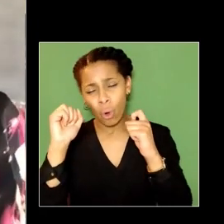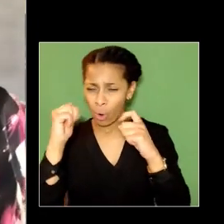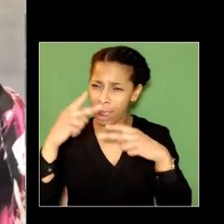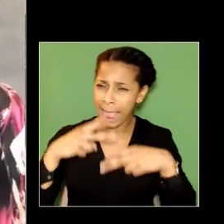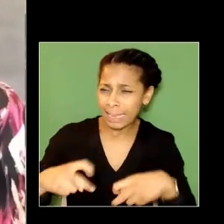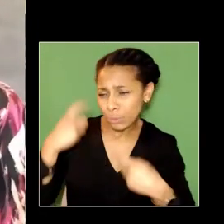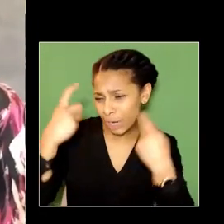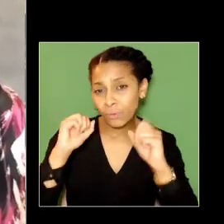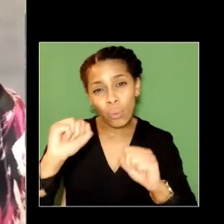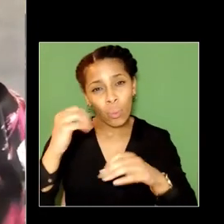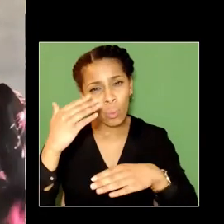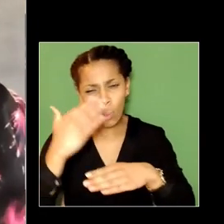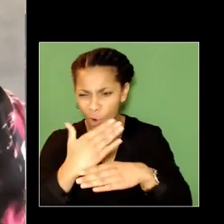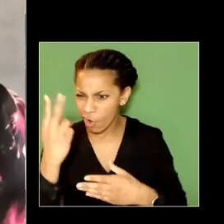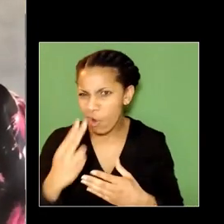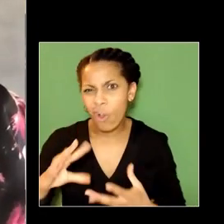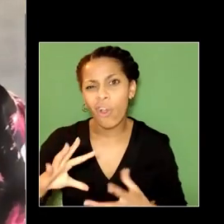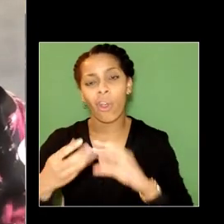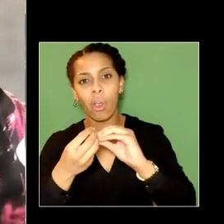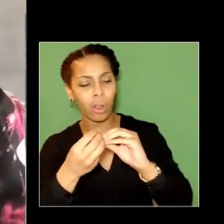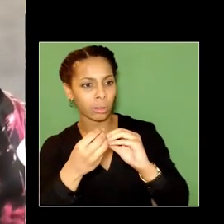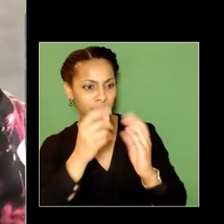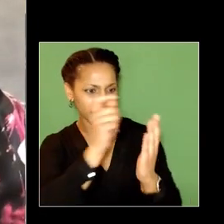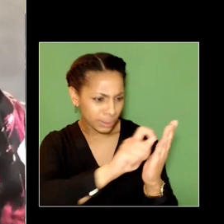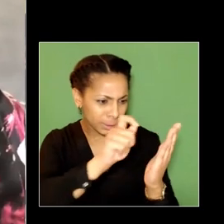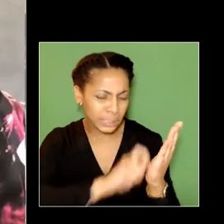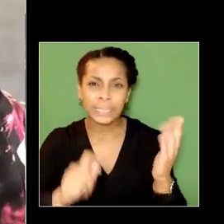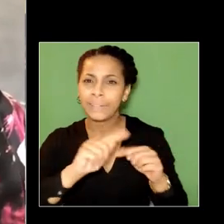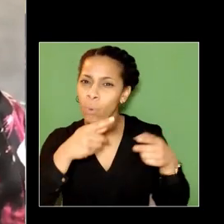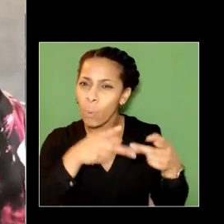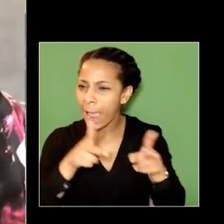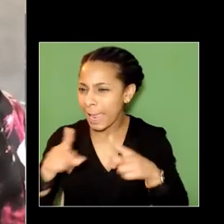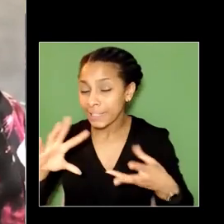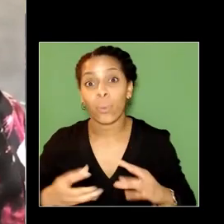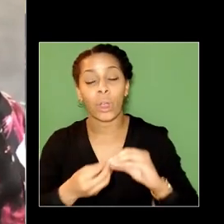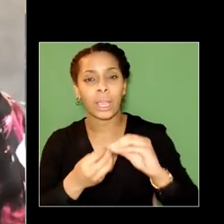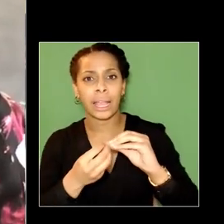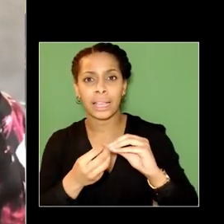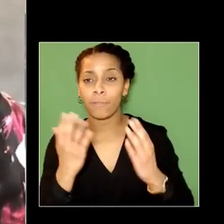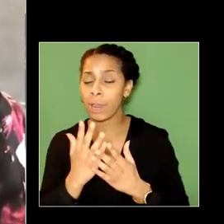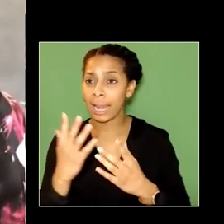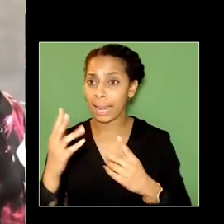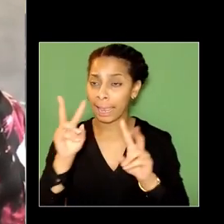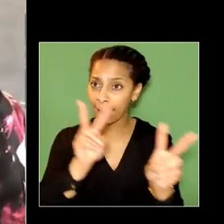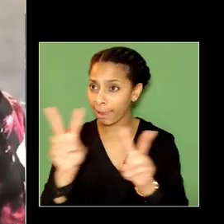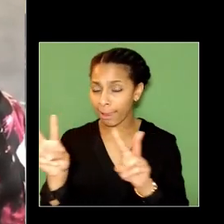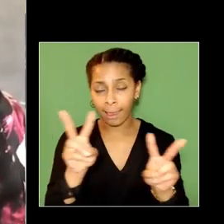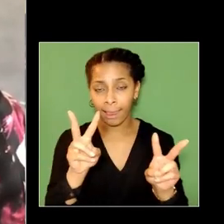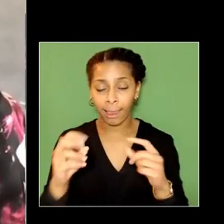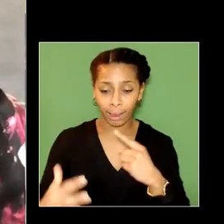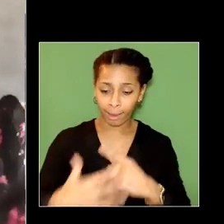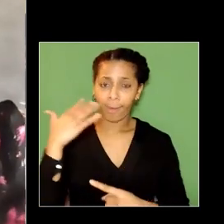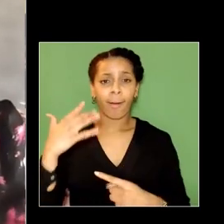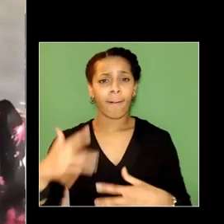and the ways of working. It's just been such a creative boost, I think, for all of us sitting at home, too